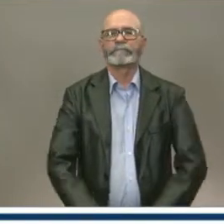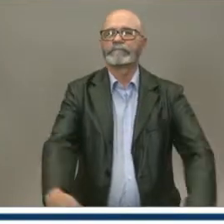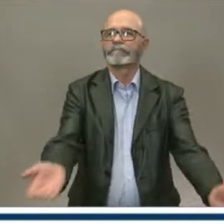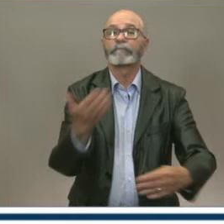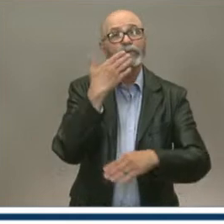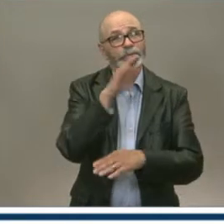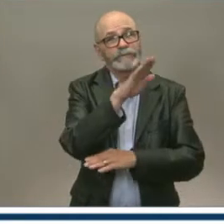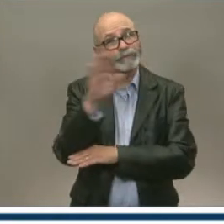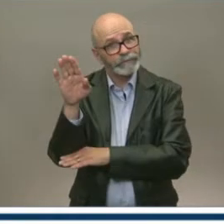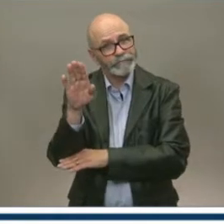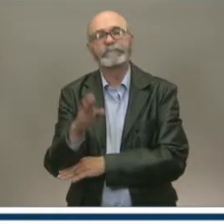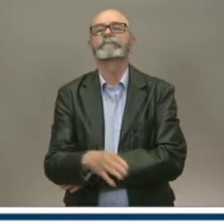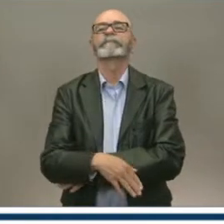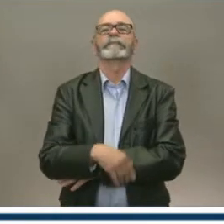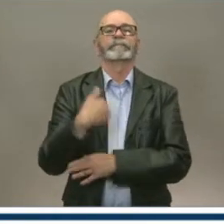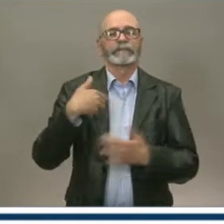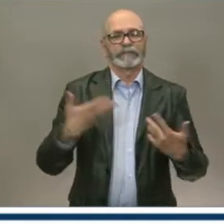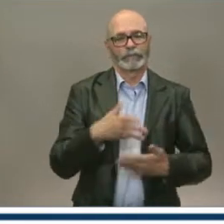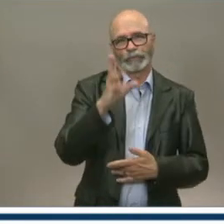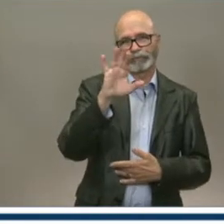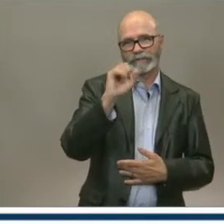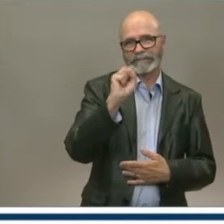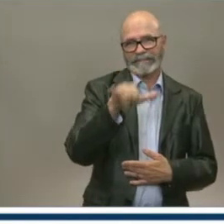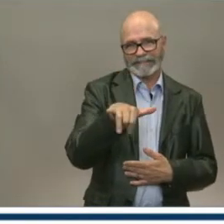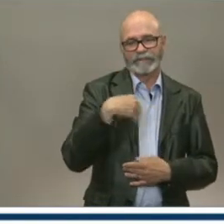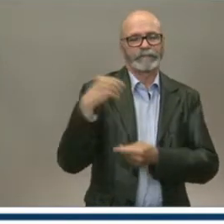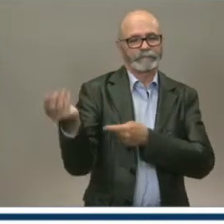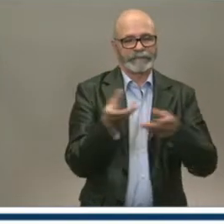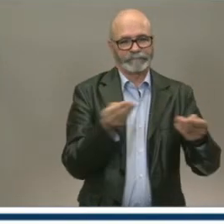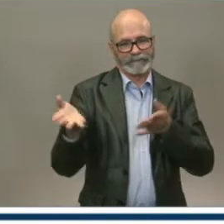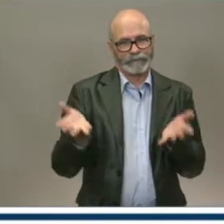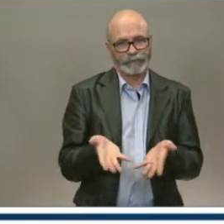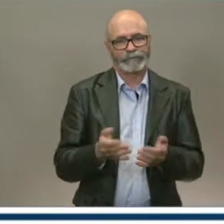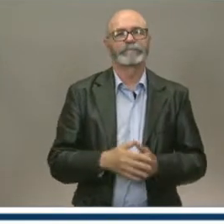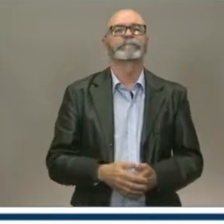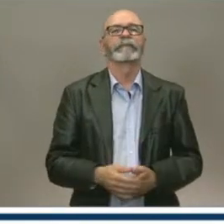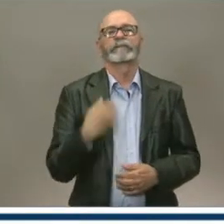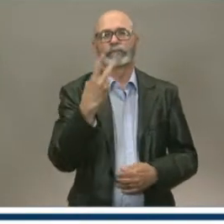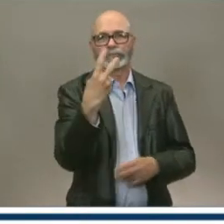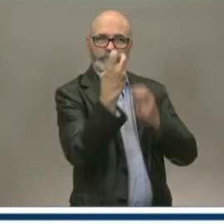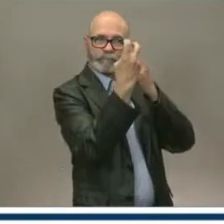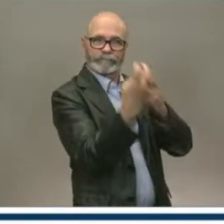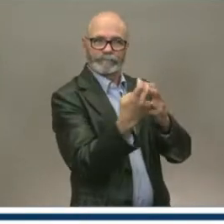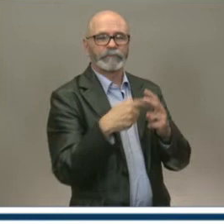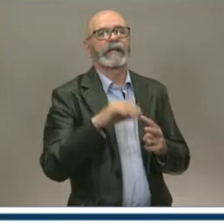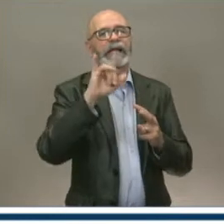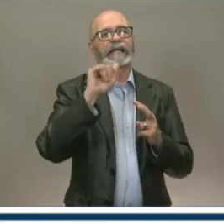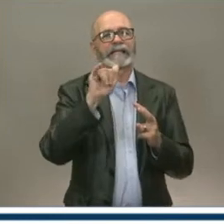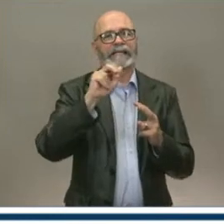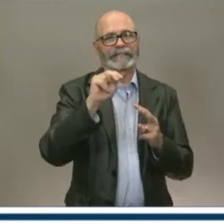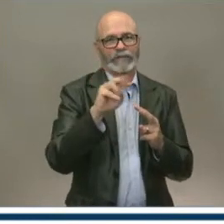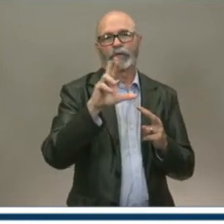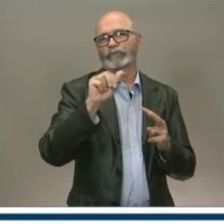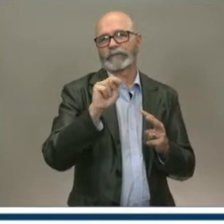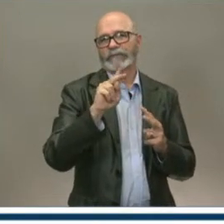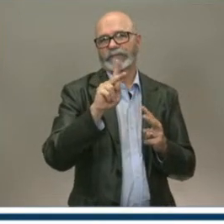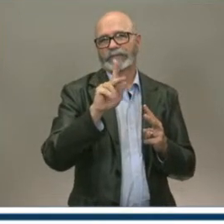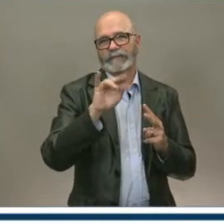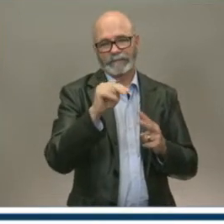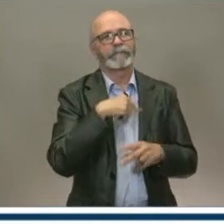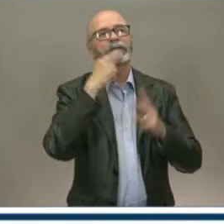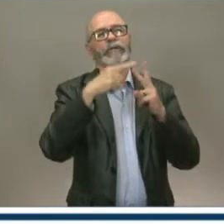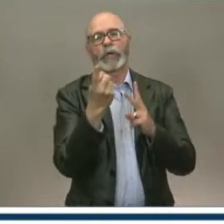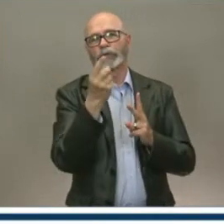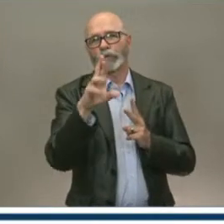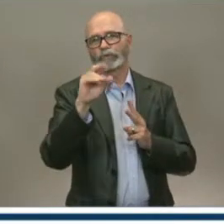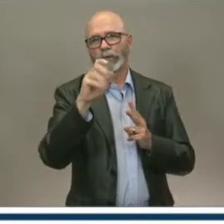Good afternoon, everyone. My name is Chrissy Matheson, and I'll be your moderator for today's press briefing. Before we begin, I'd like to introduce the Premier of Nova Scotia, the Honourable Rankin, who